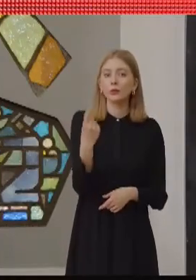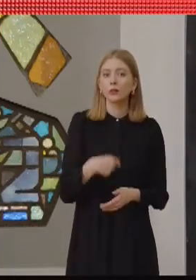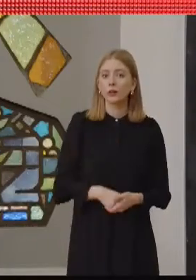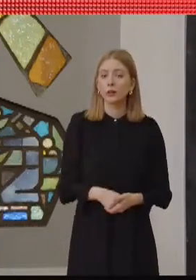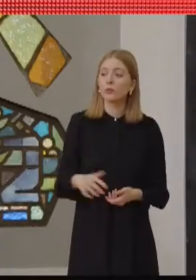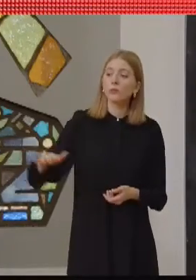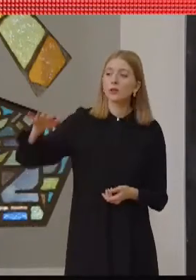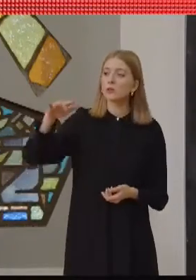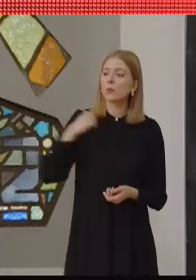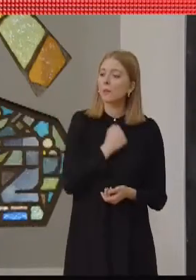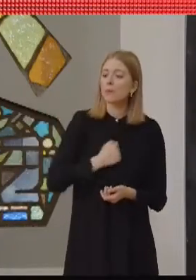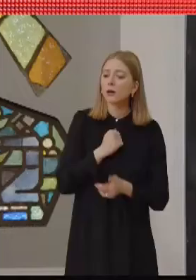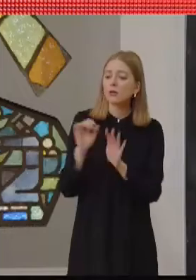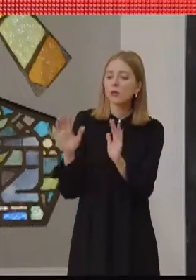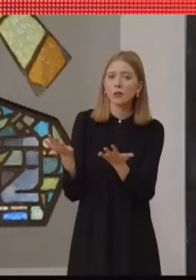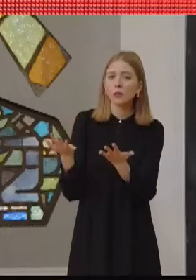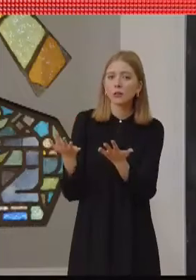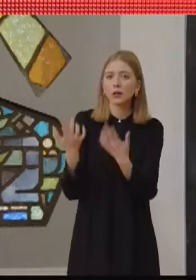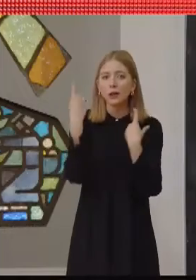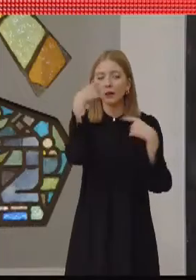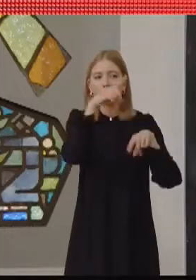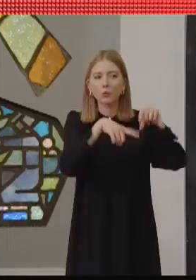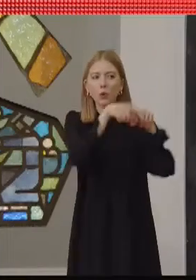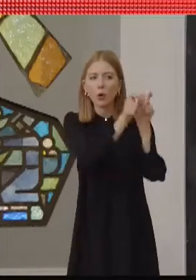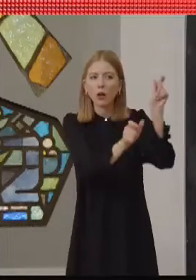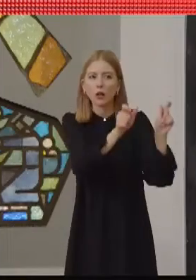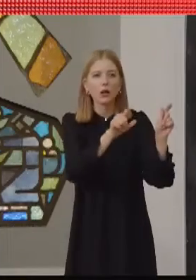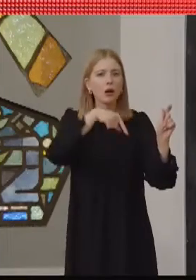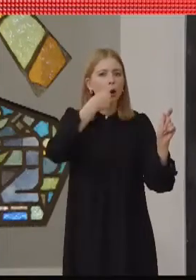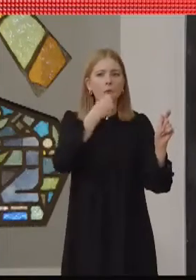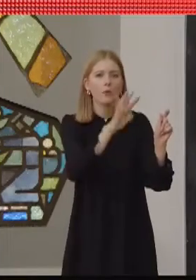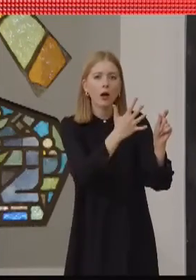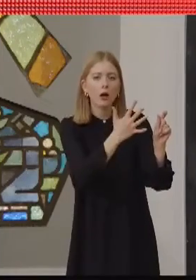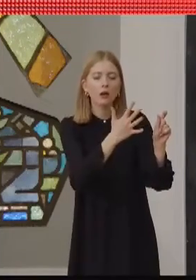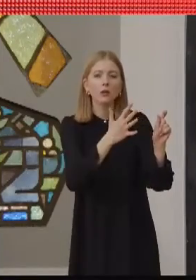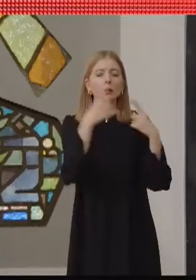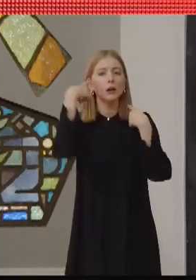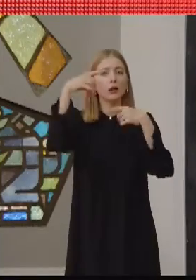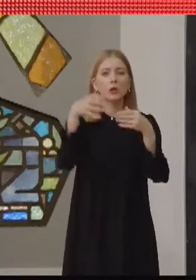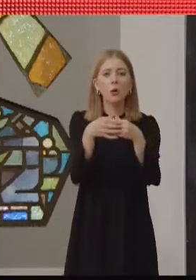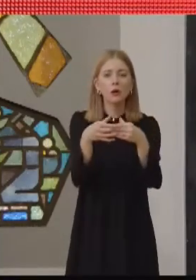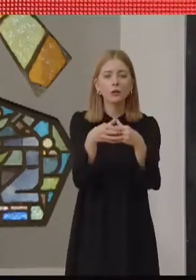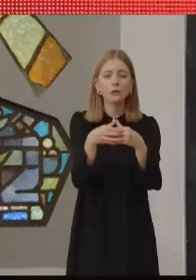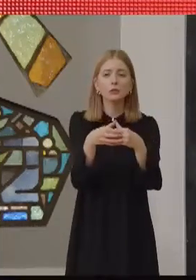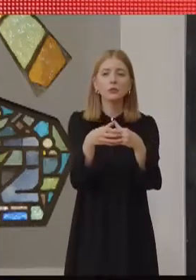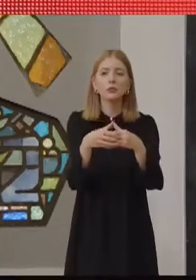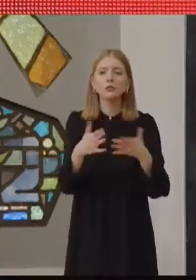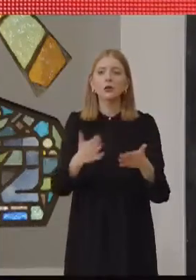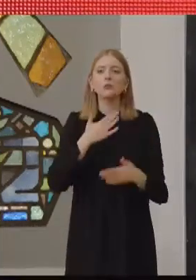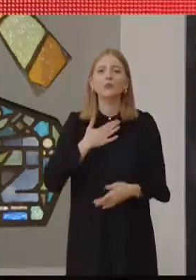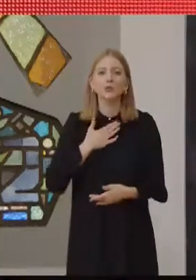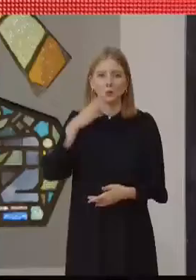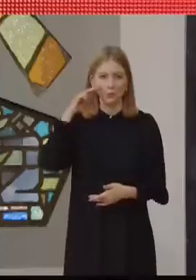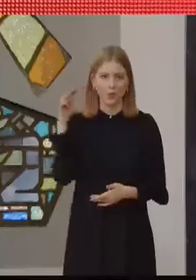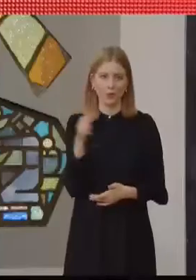we hear today in society and from certain politicians,